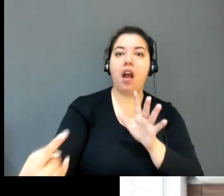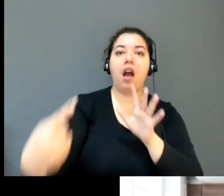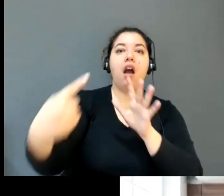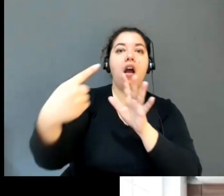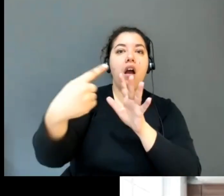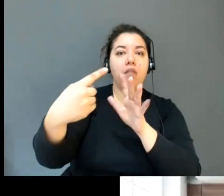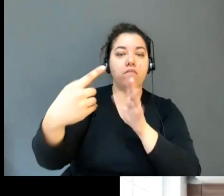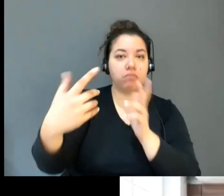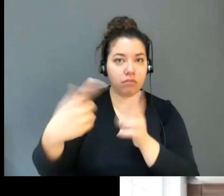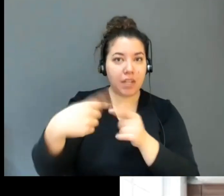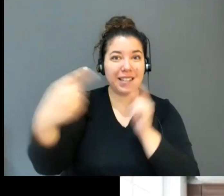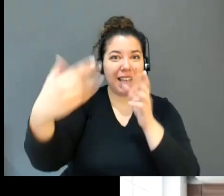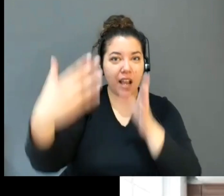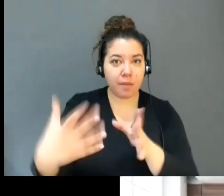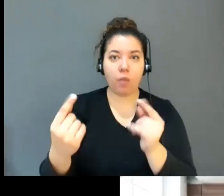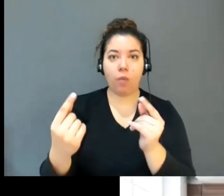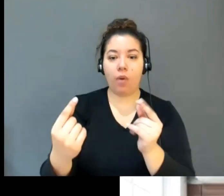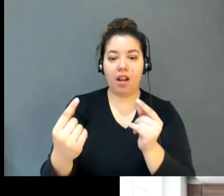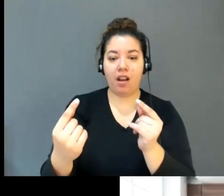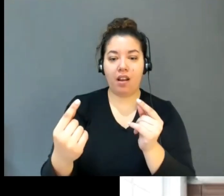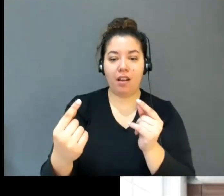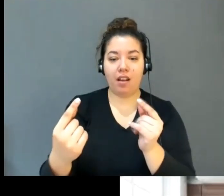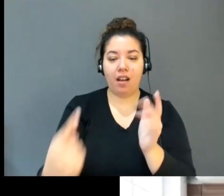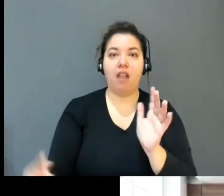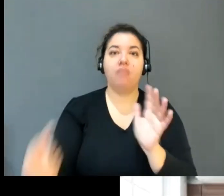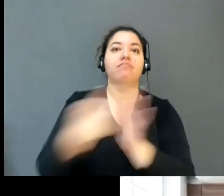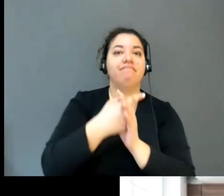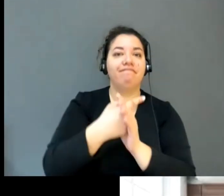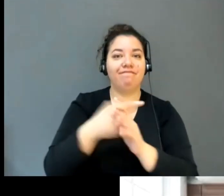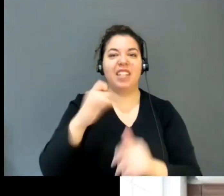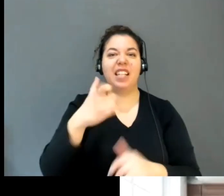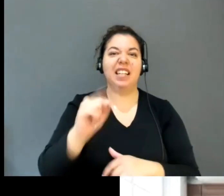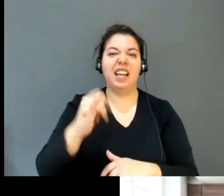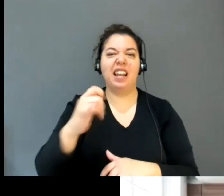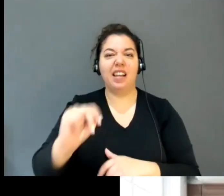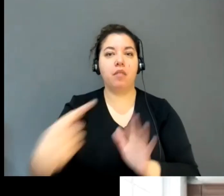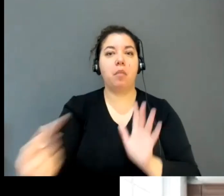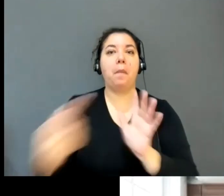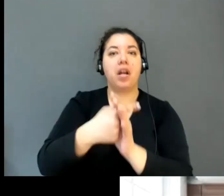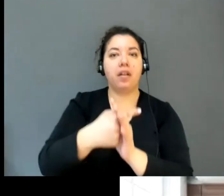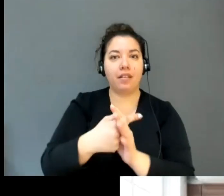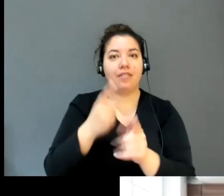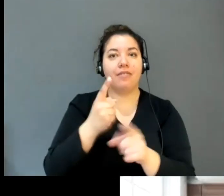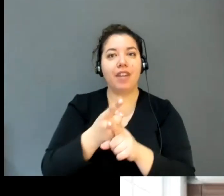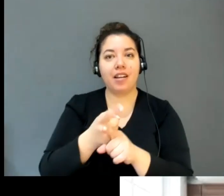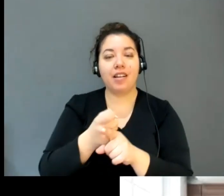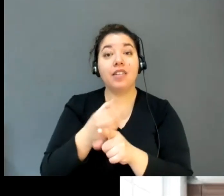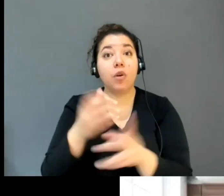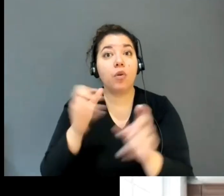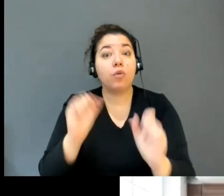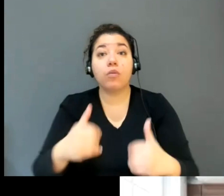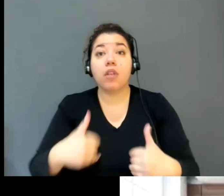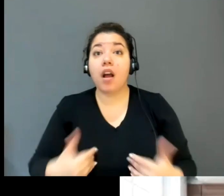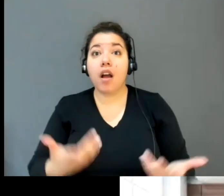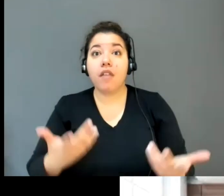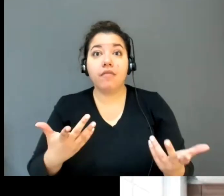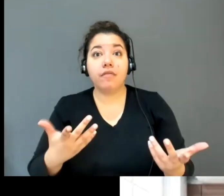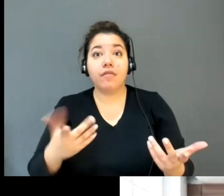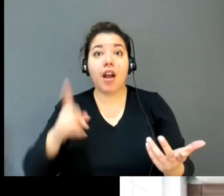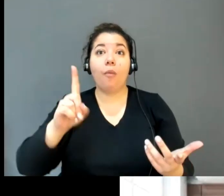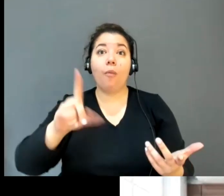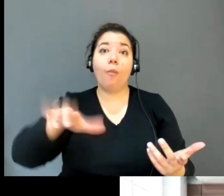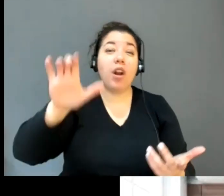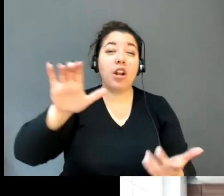hear? The enemy what? That is a good line. Yeah. It's you could have 100 checks and it's the 101st